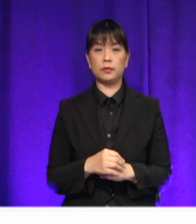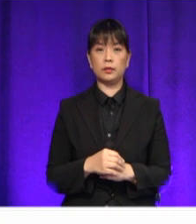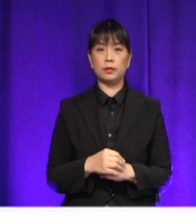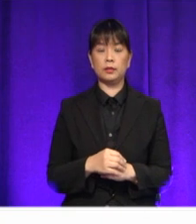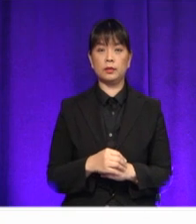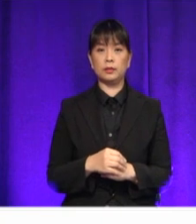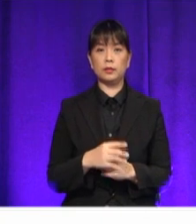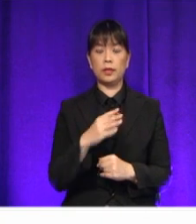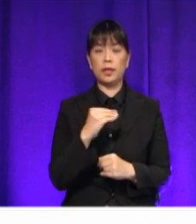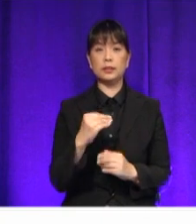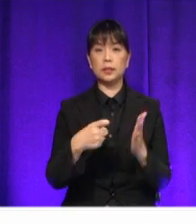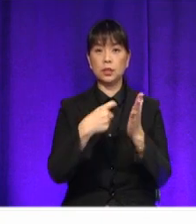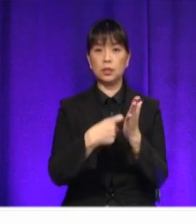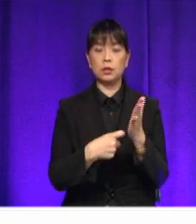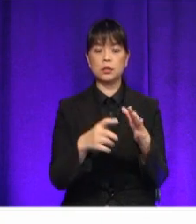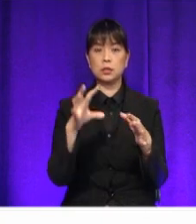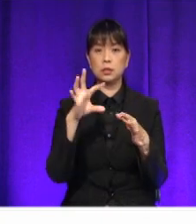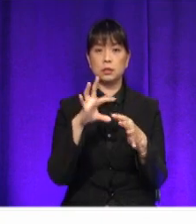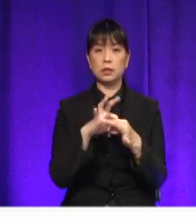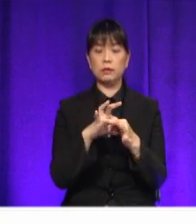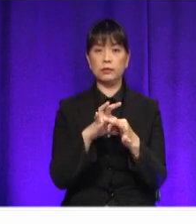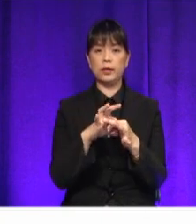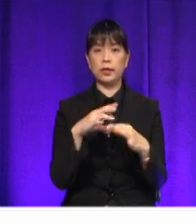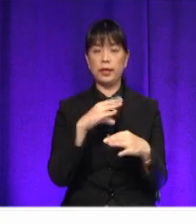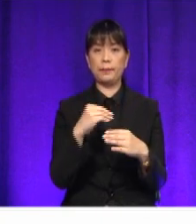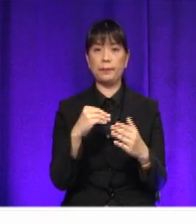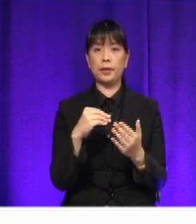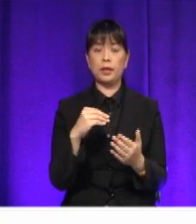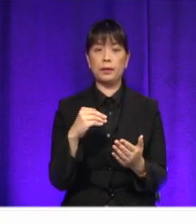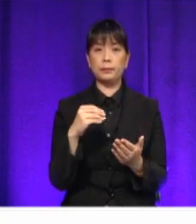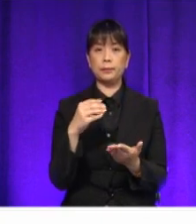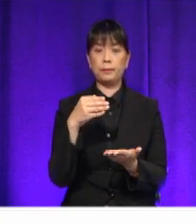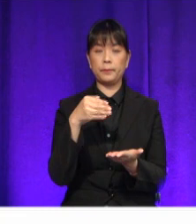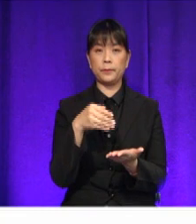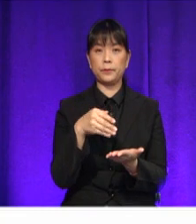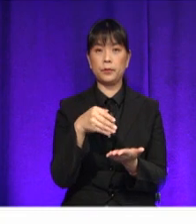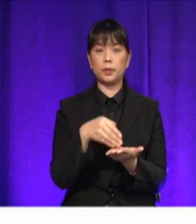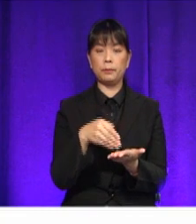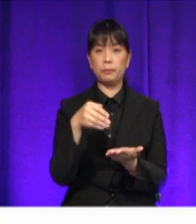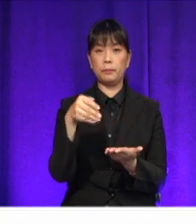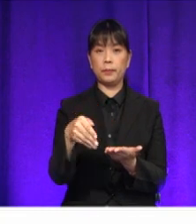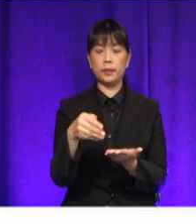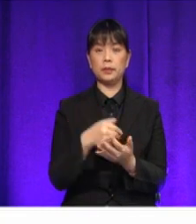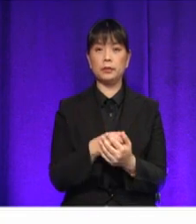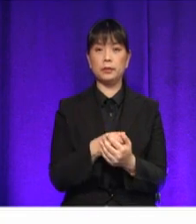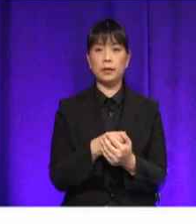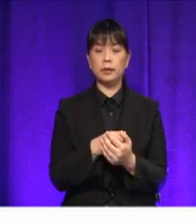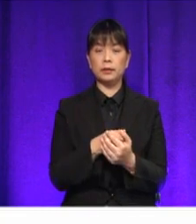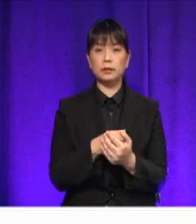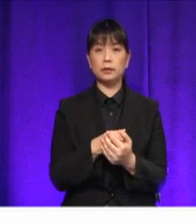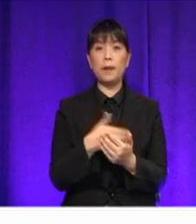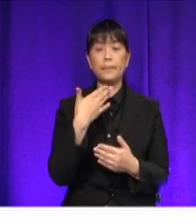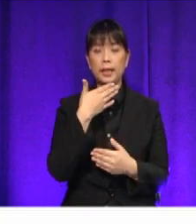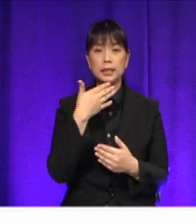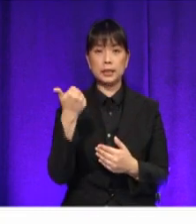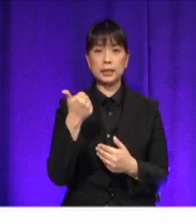overhead costs of the canteen. You can buy higher quality ingredients. You can hire better